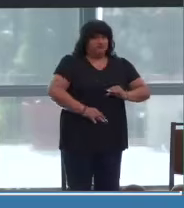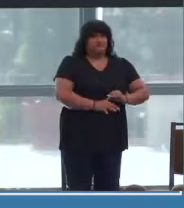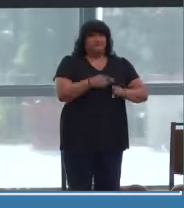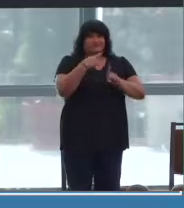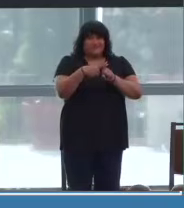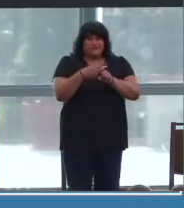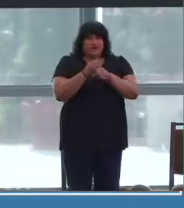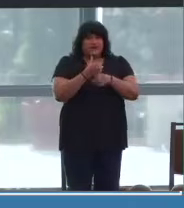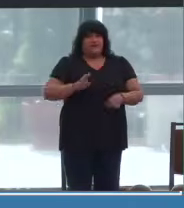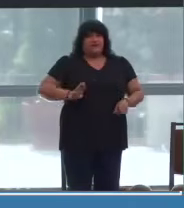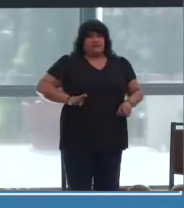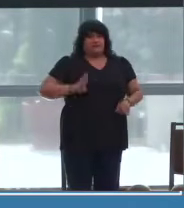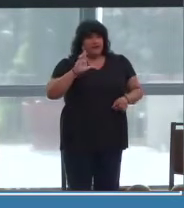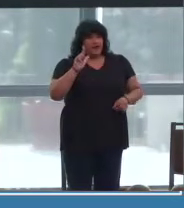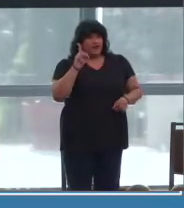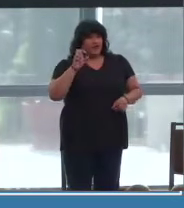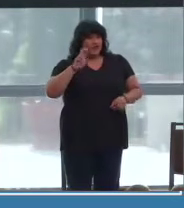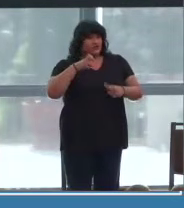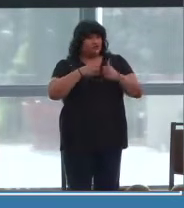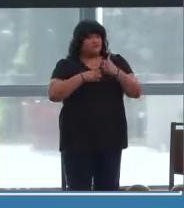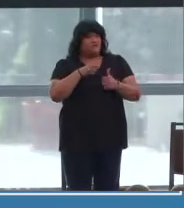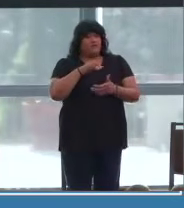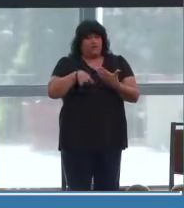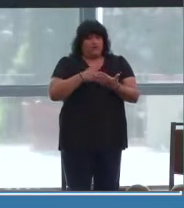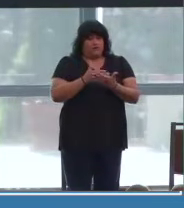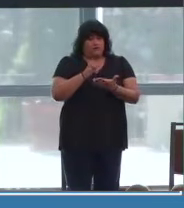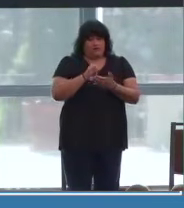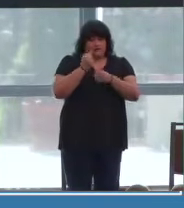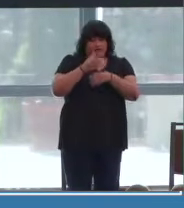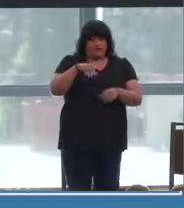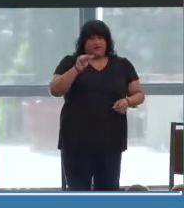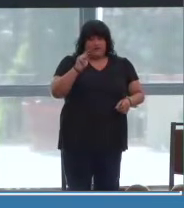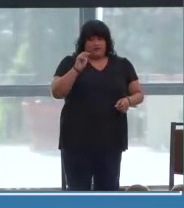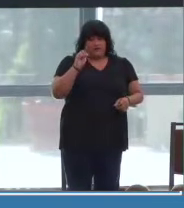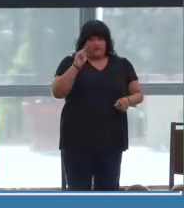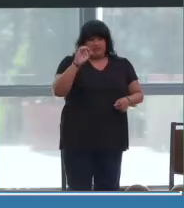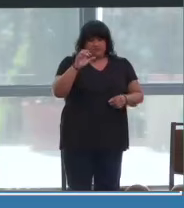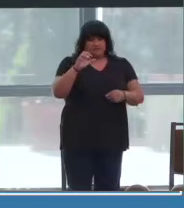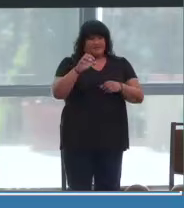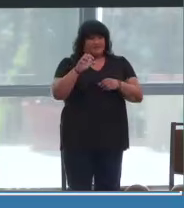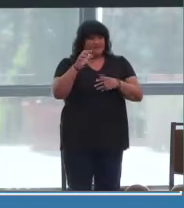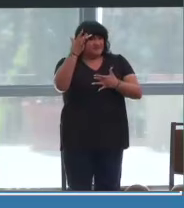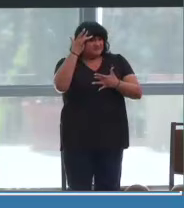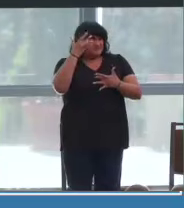bladder issues. So the causes of autonomic nervous disease are